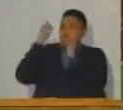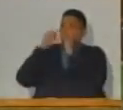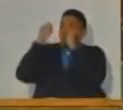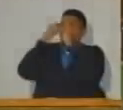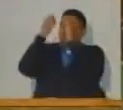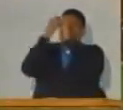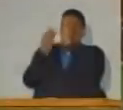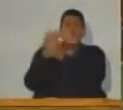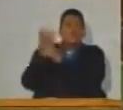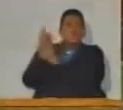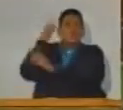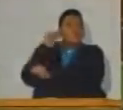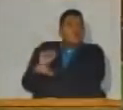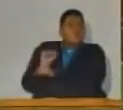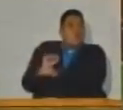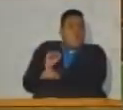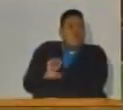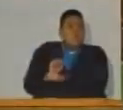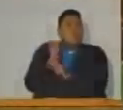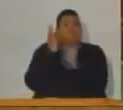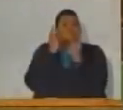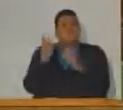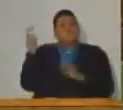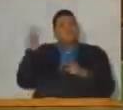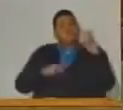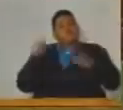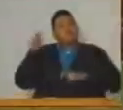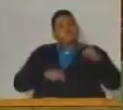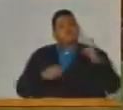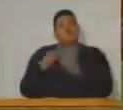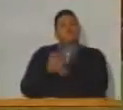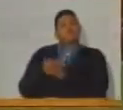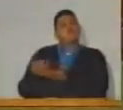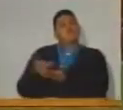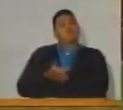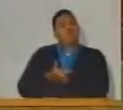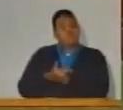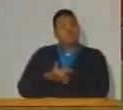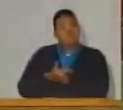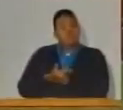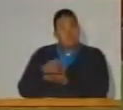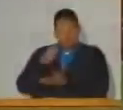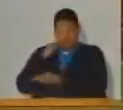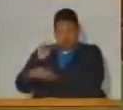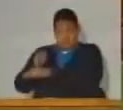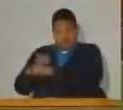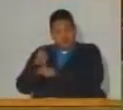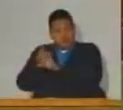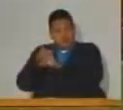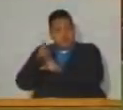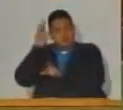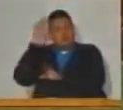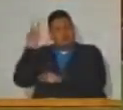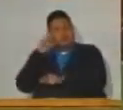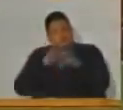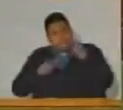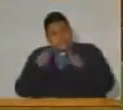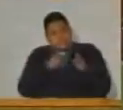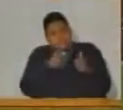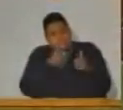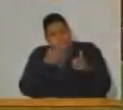in visitor arrivals and earnings. The Ministry will pursue the development